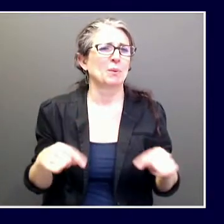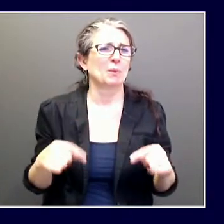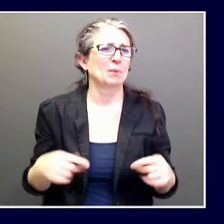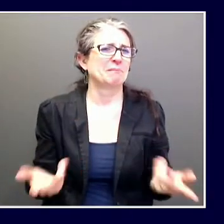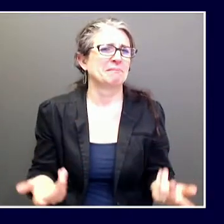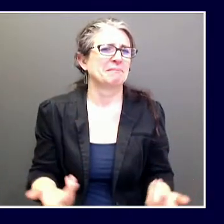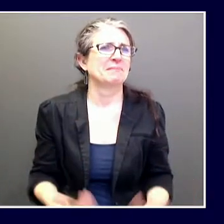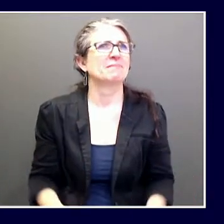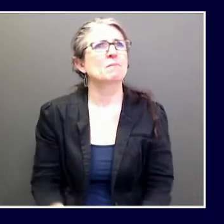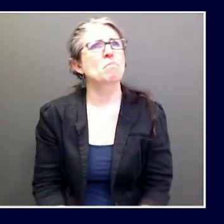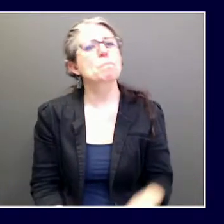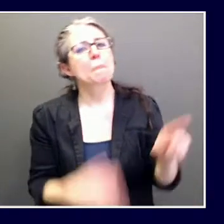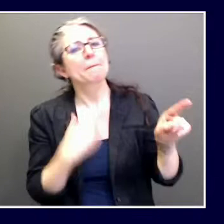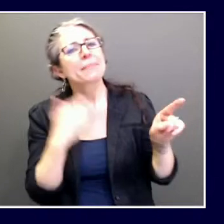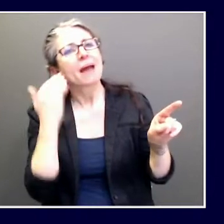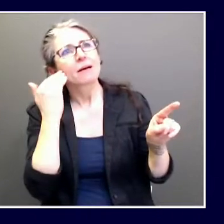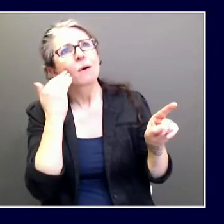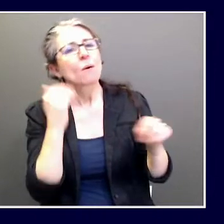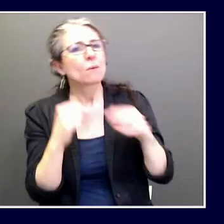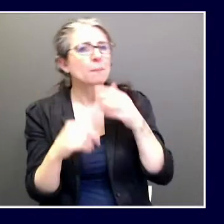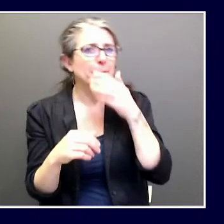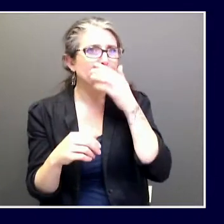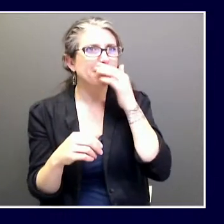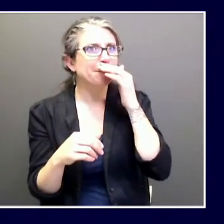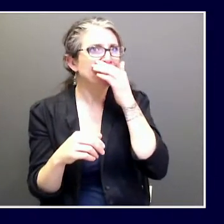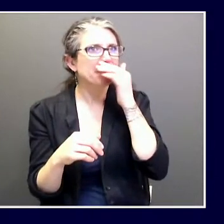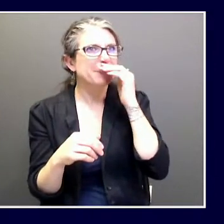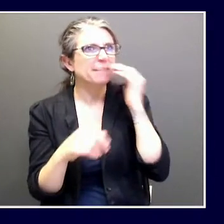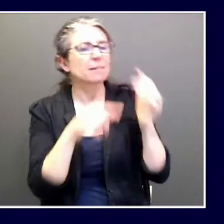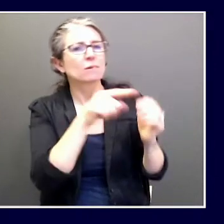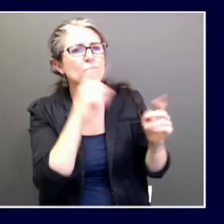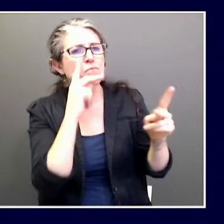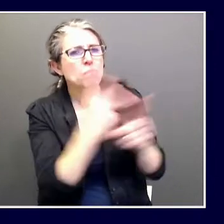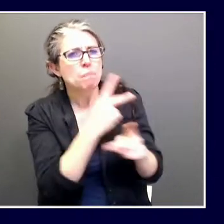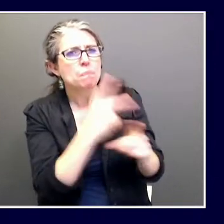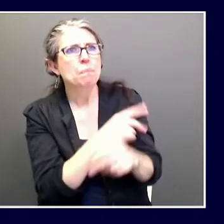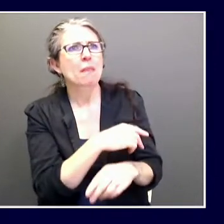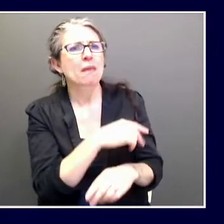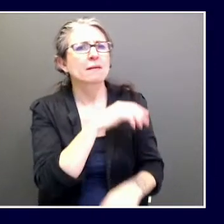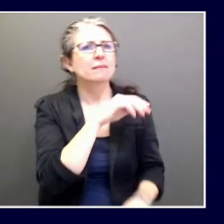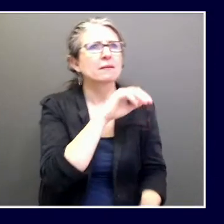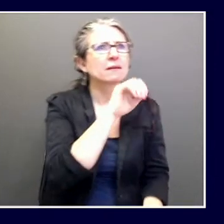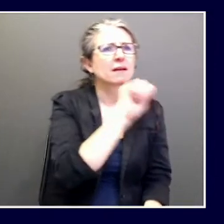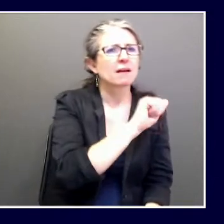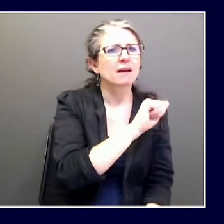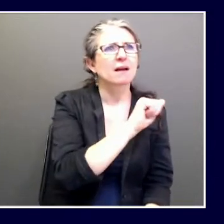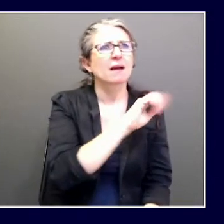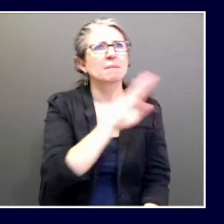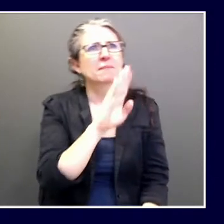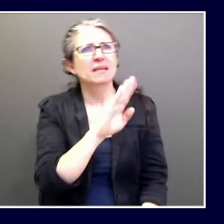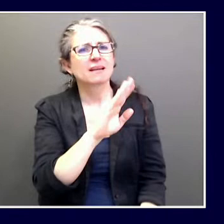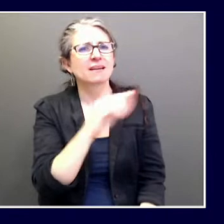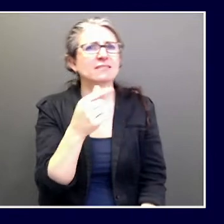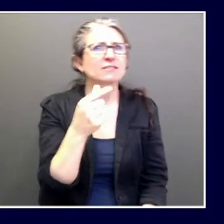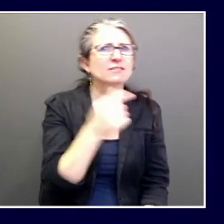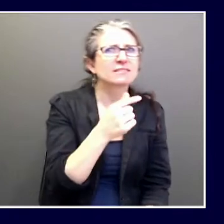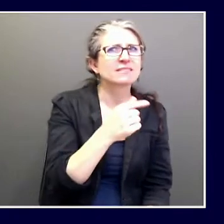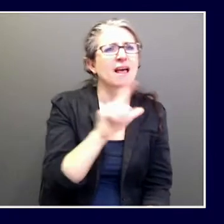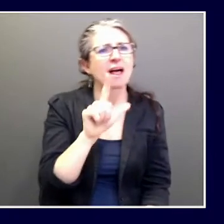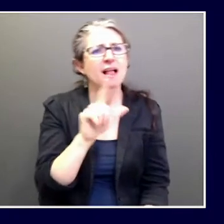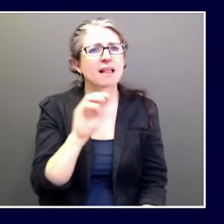many variants, I mean, Omicron is kind of new. So is that something you would even detect? Yes. I mean, this is, yeah, yes. Okay. So sequencing